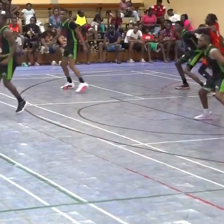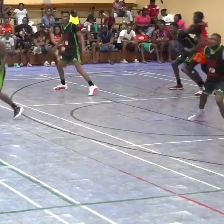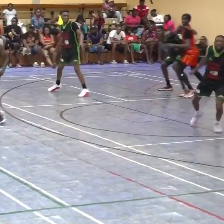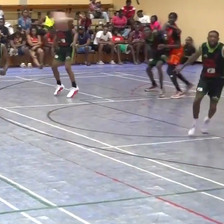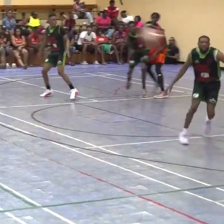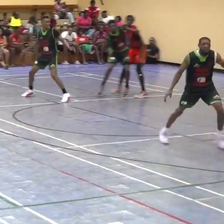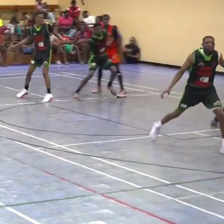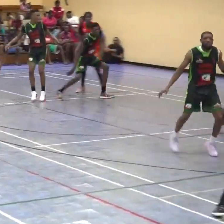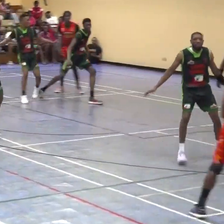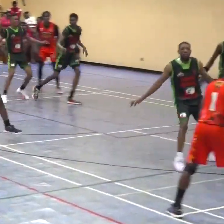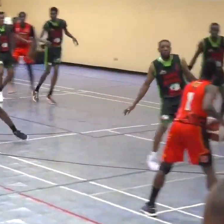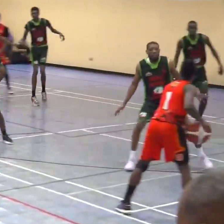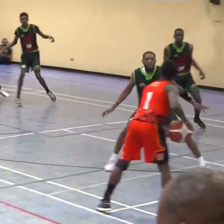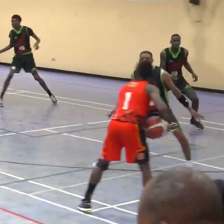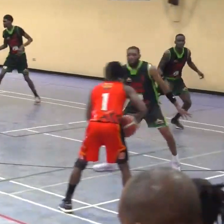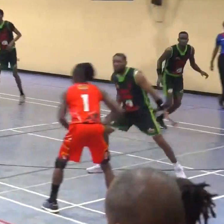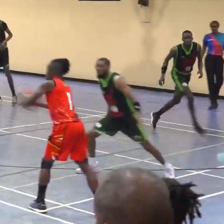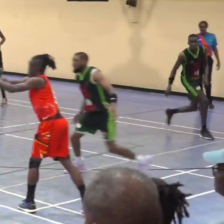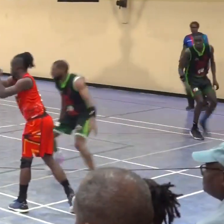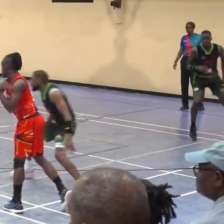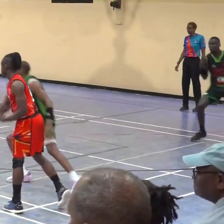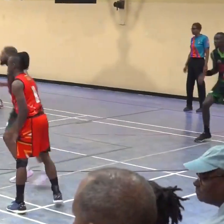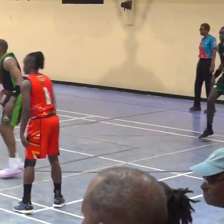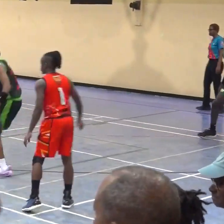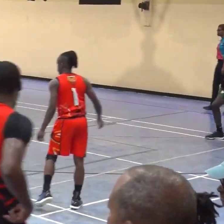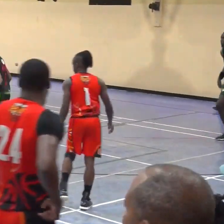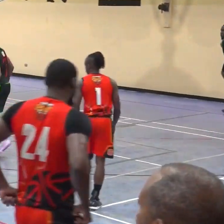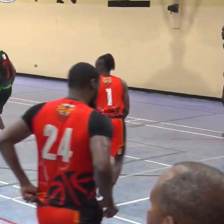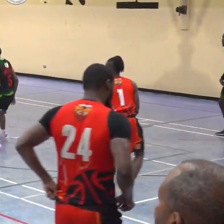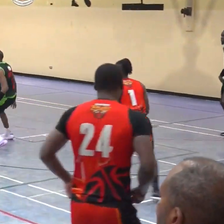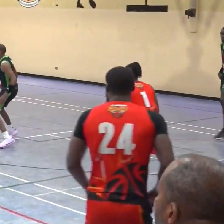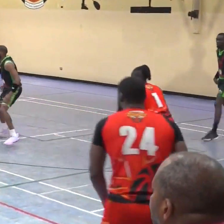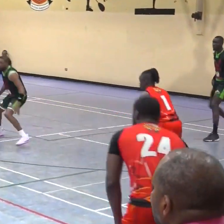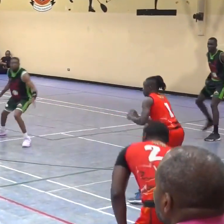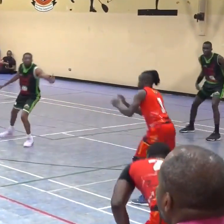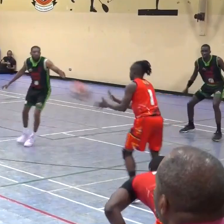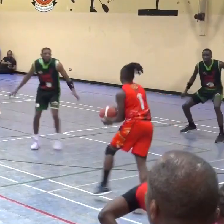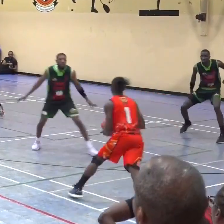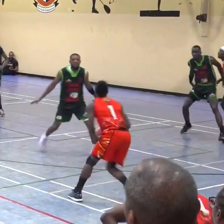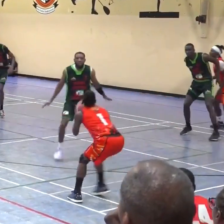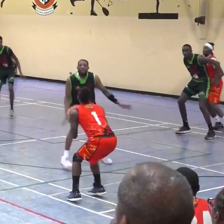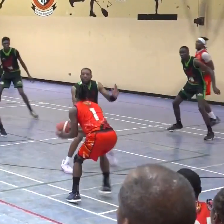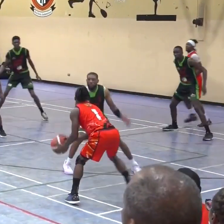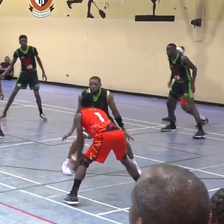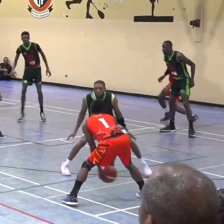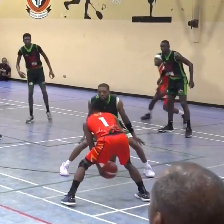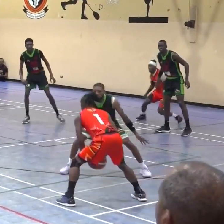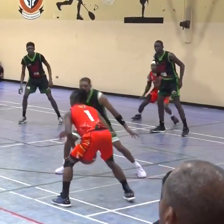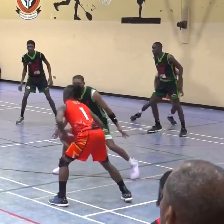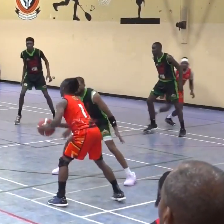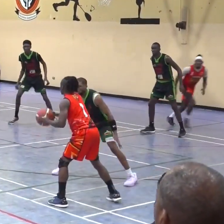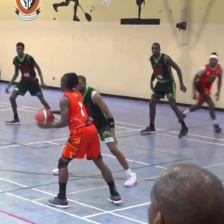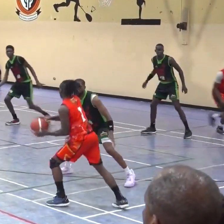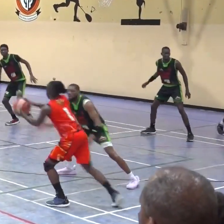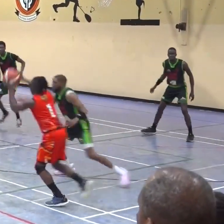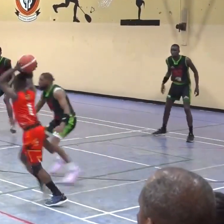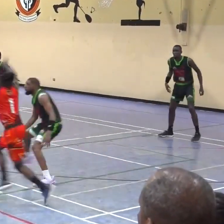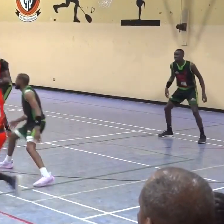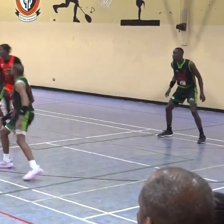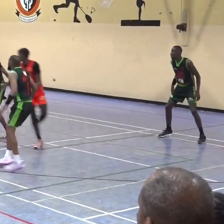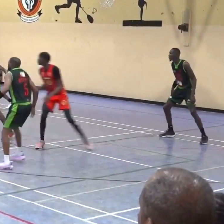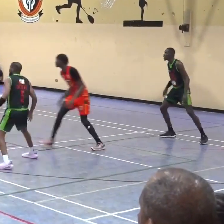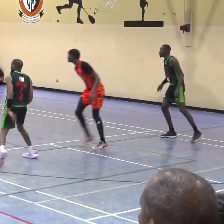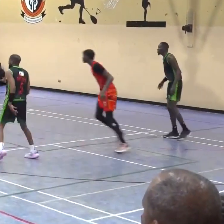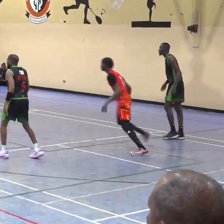also enjoyed first dibs in their semi-final series, with the Cavs having quarter scores of 17-10, 54-47,